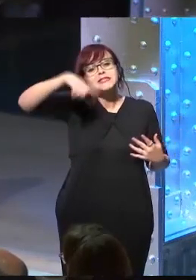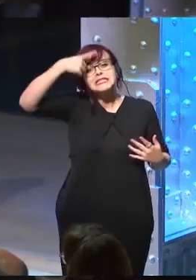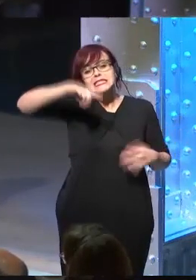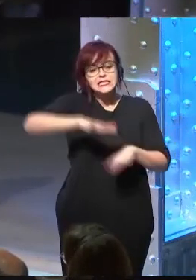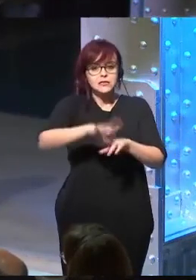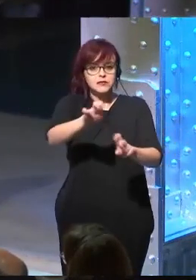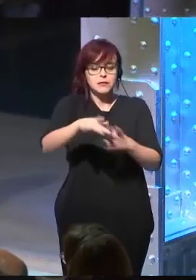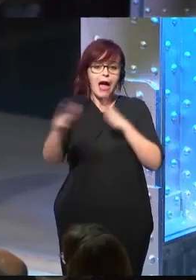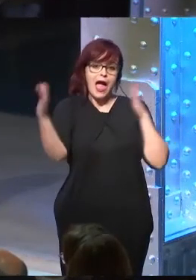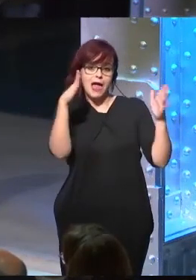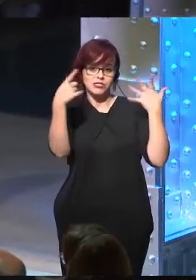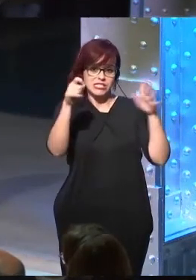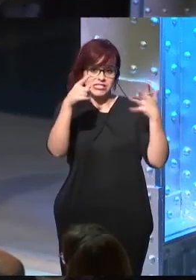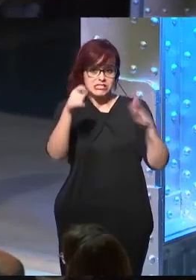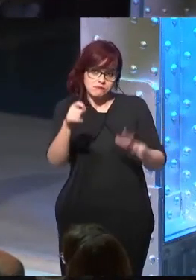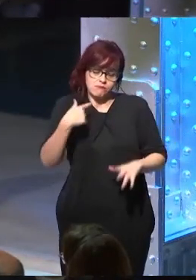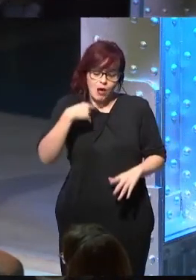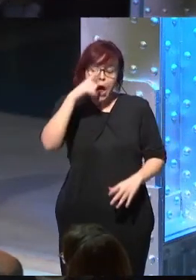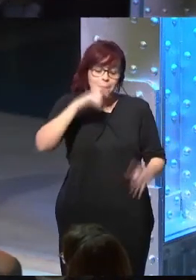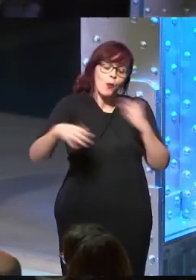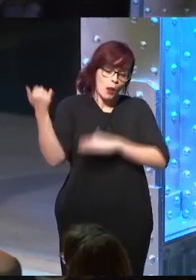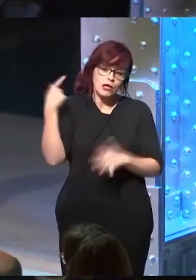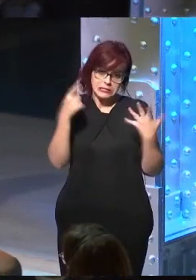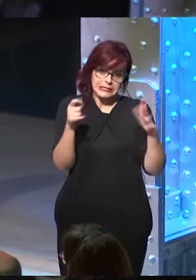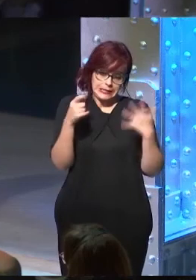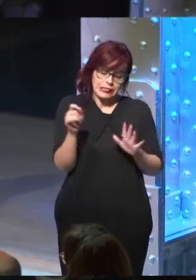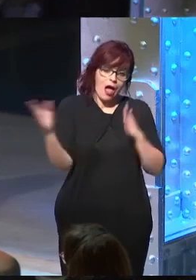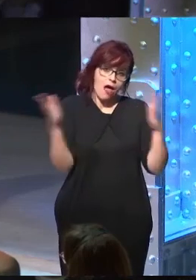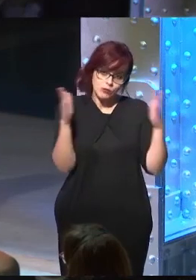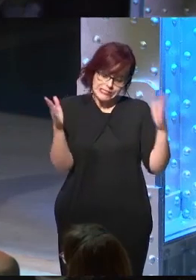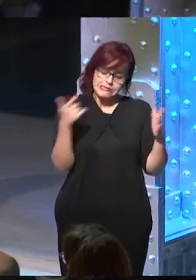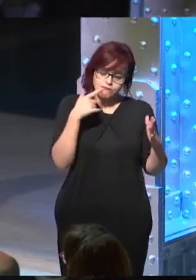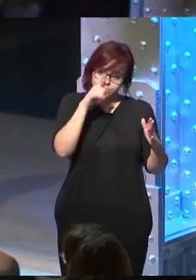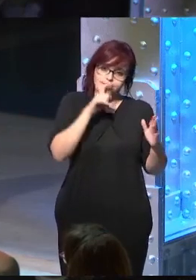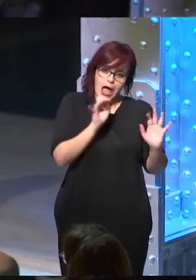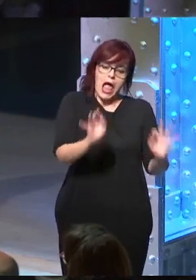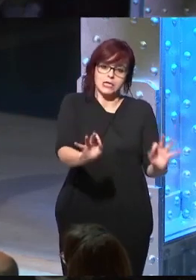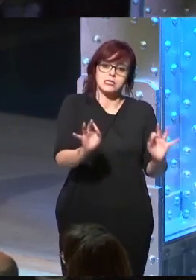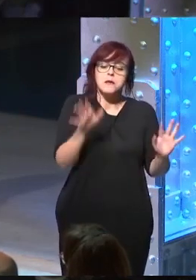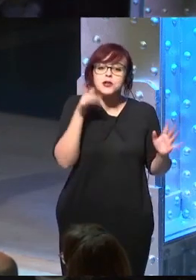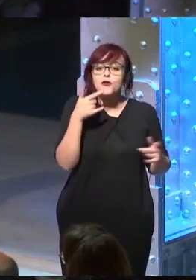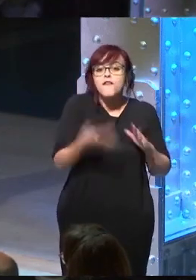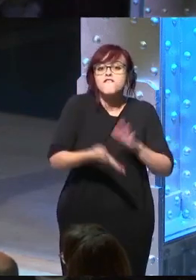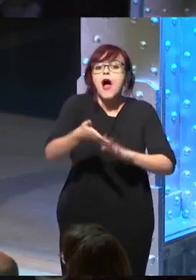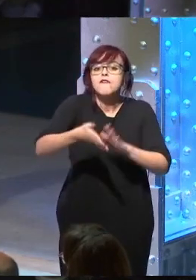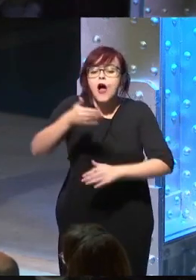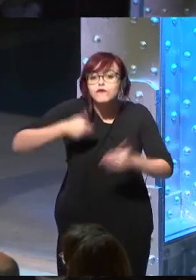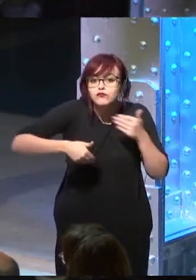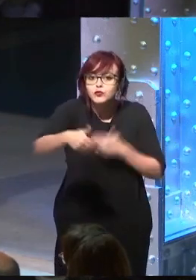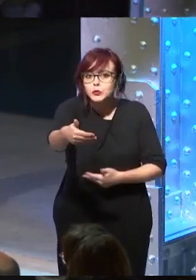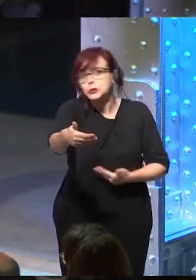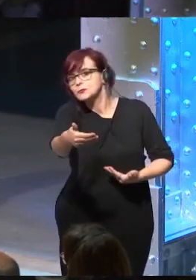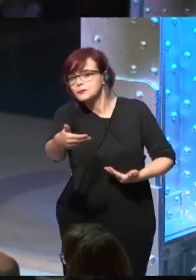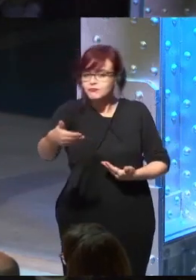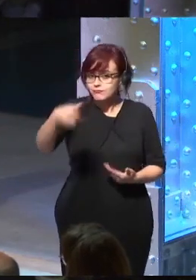in the 1960s. But I can't give you a prognosis. And I'm not